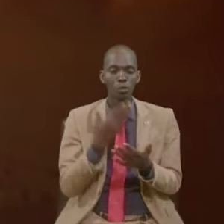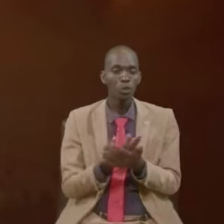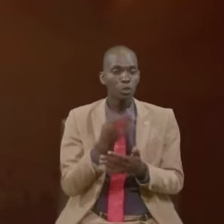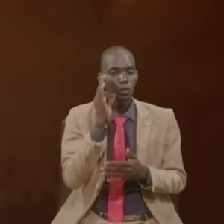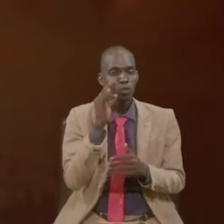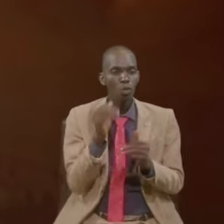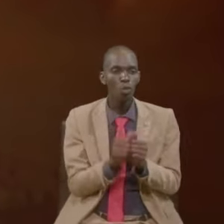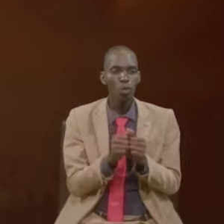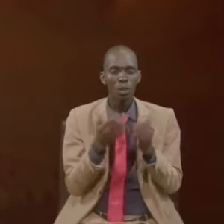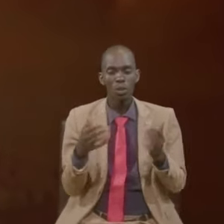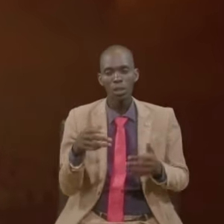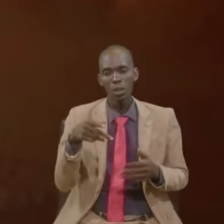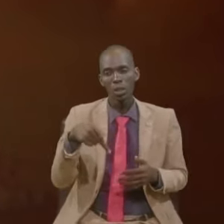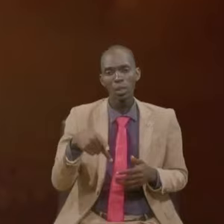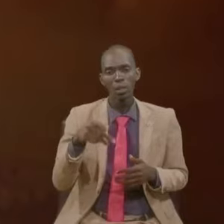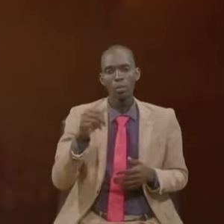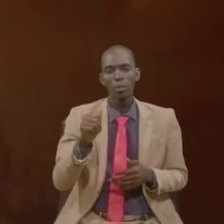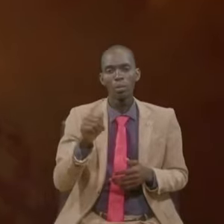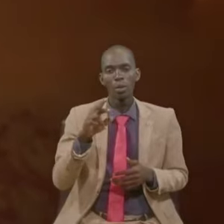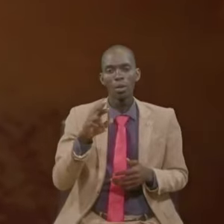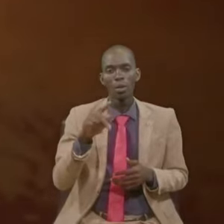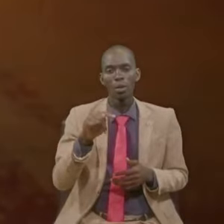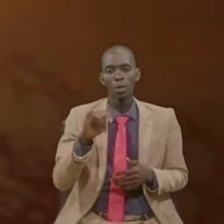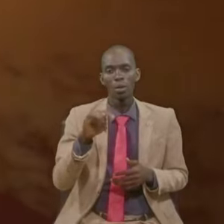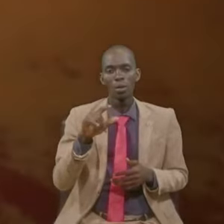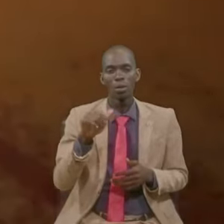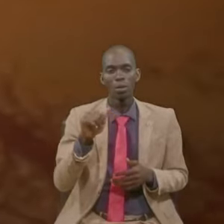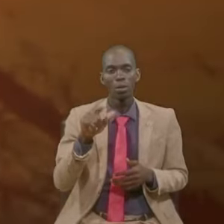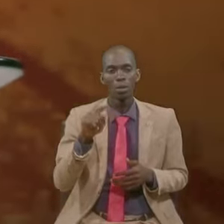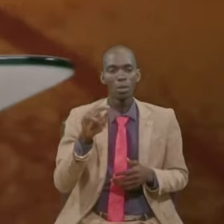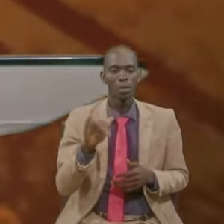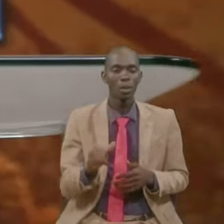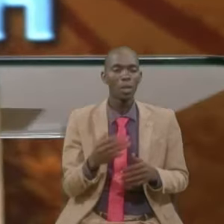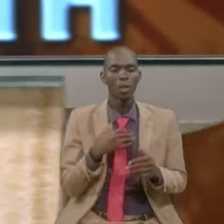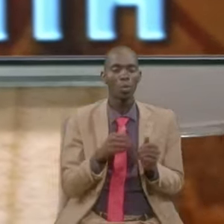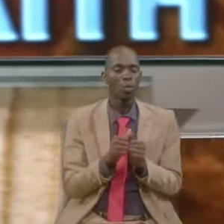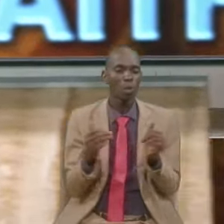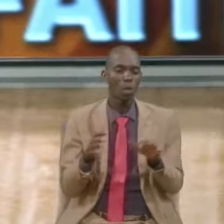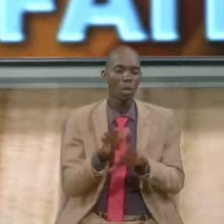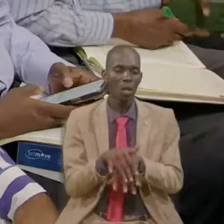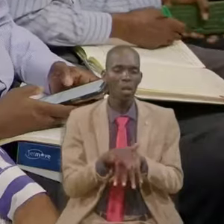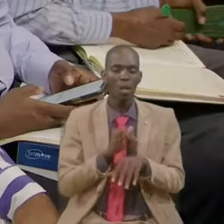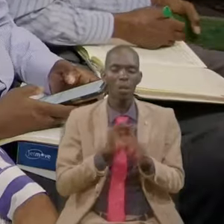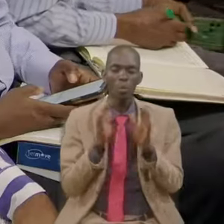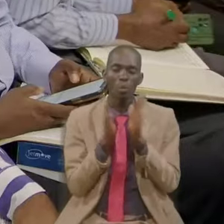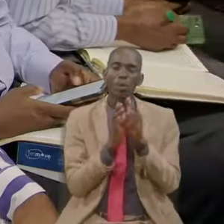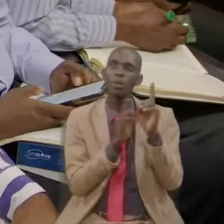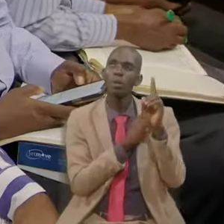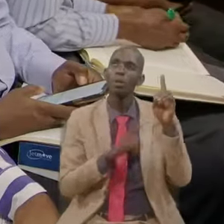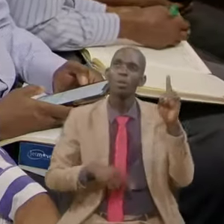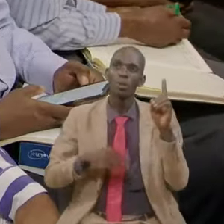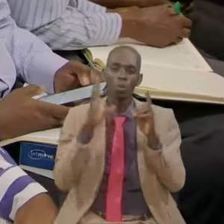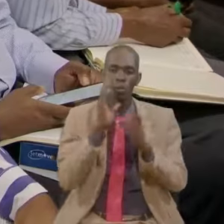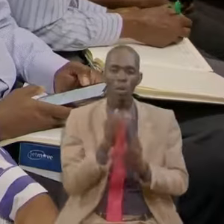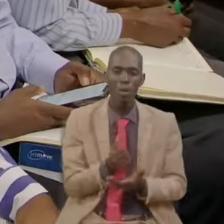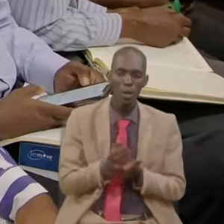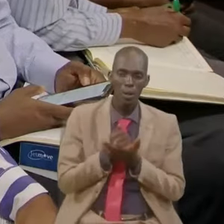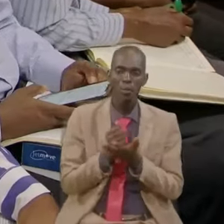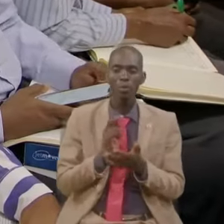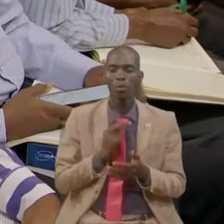without partiality and without hypocrisy. The Lord help us. Amen.